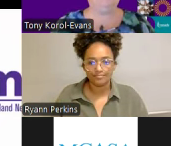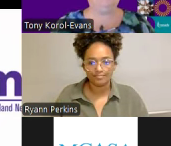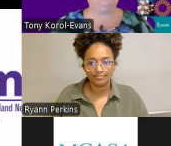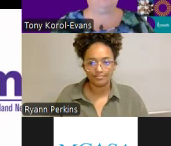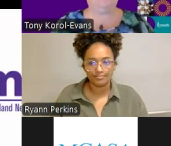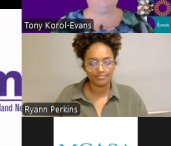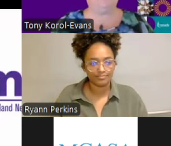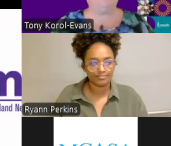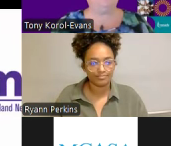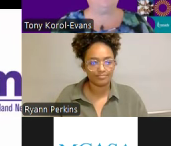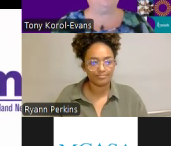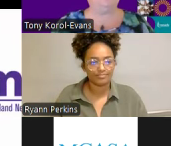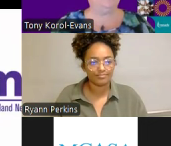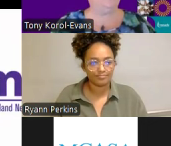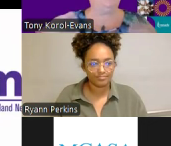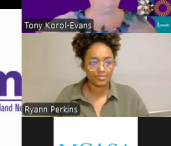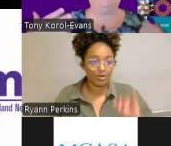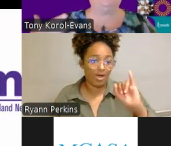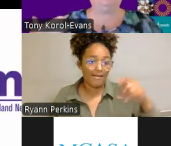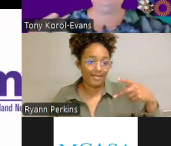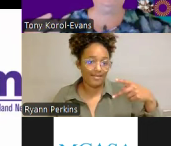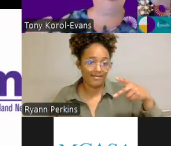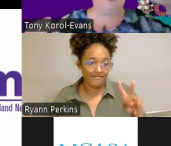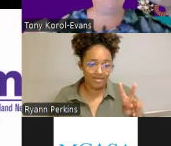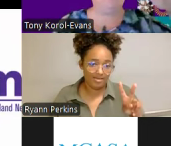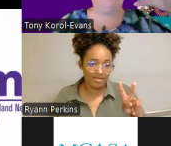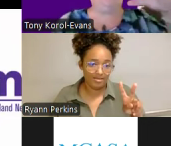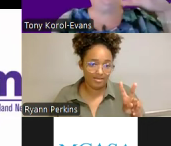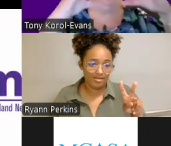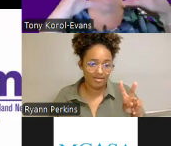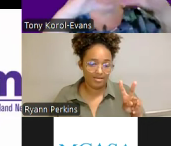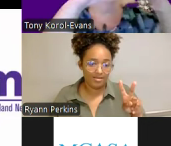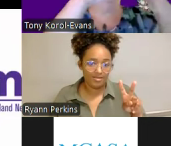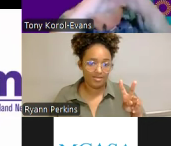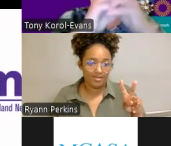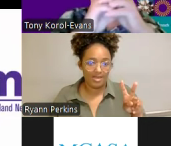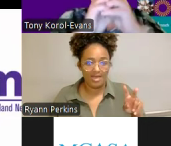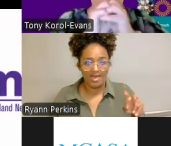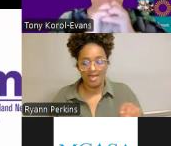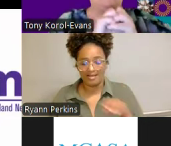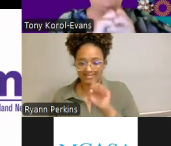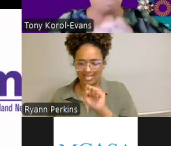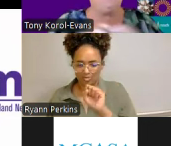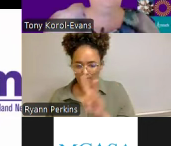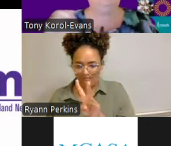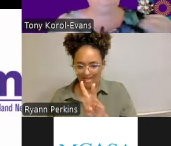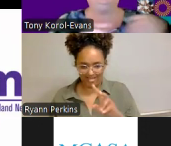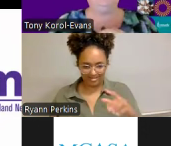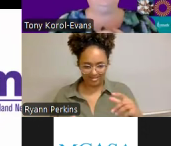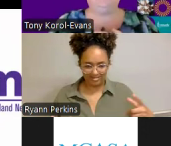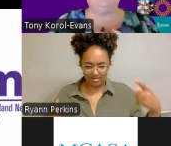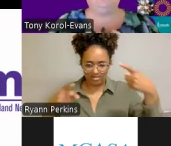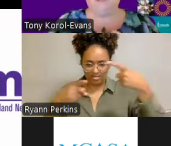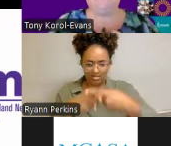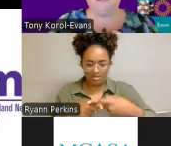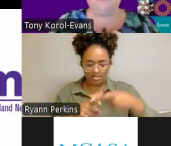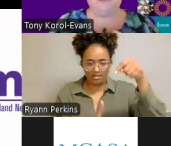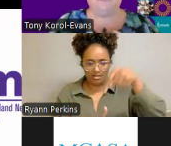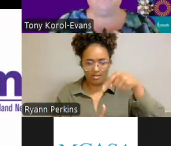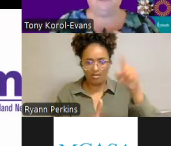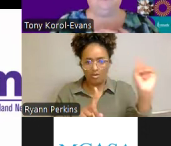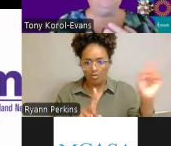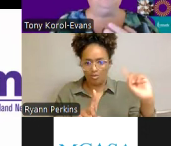defining intimate partner violence and sexual assault, Venn diagram, IPV, sexual violence, where they come together. It's any sexual